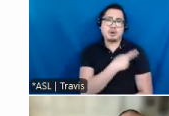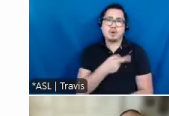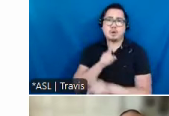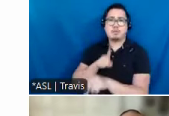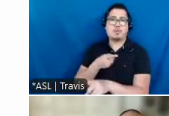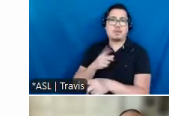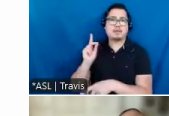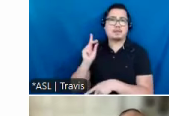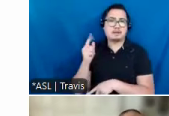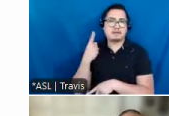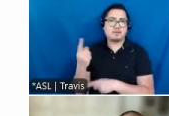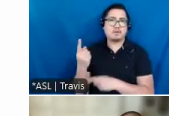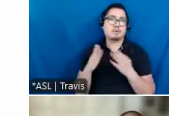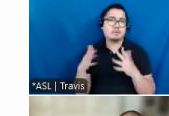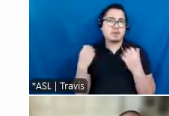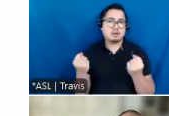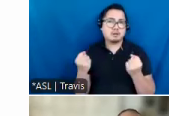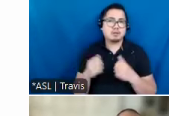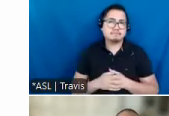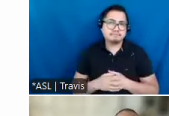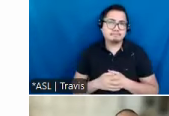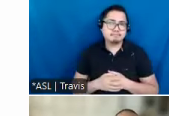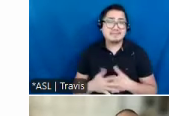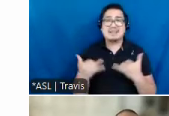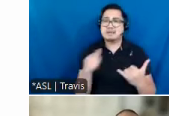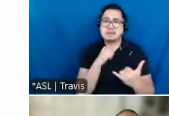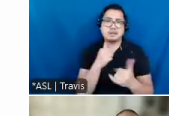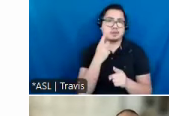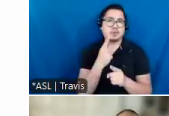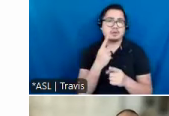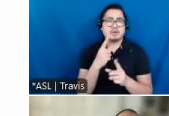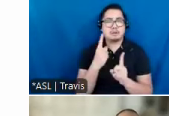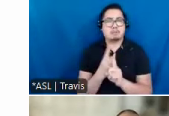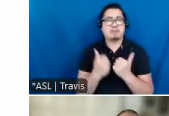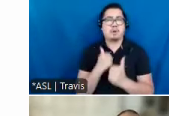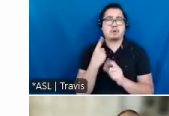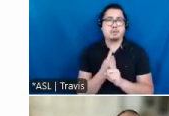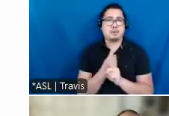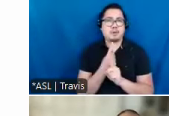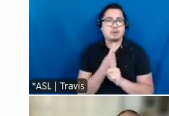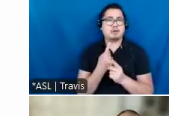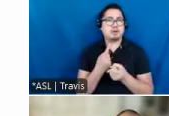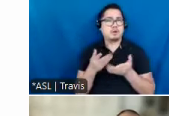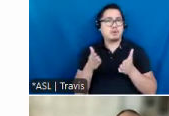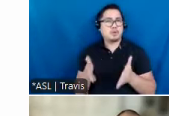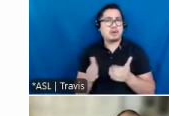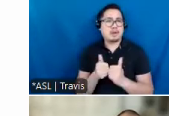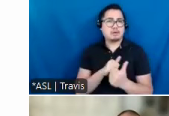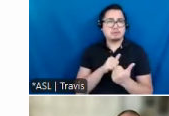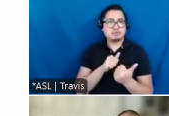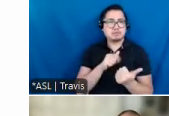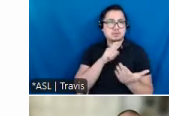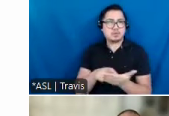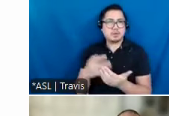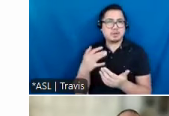information to us. So that is currently not the most accurate way for us to assess how COVID is circulating in our